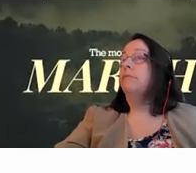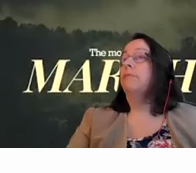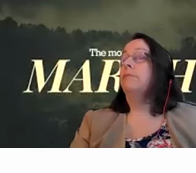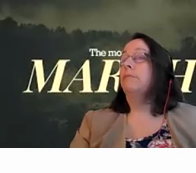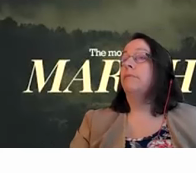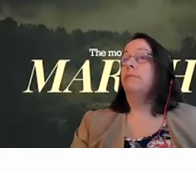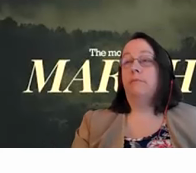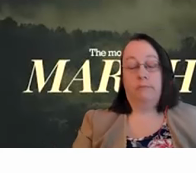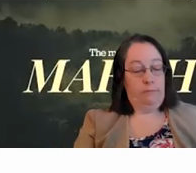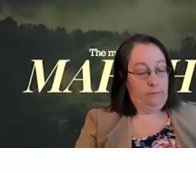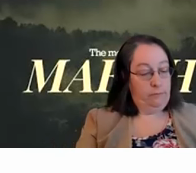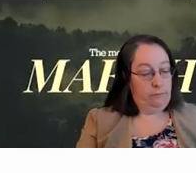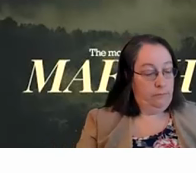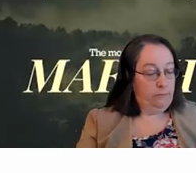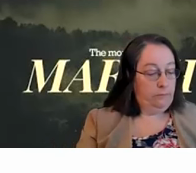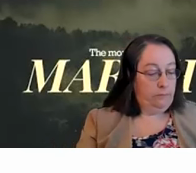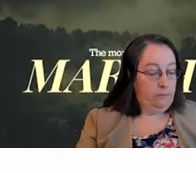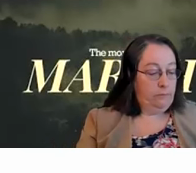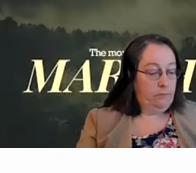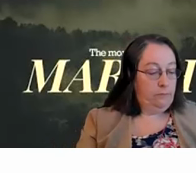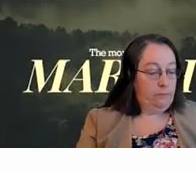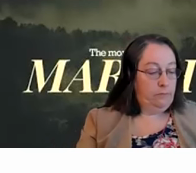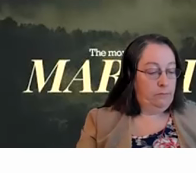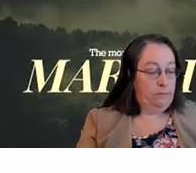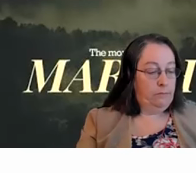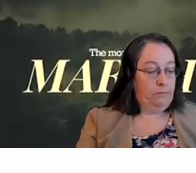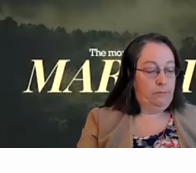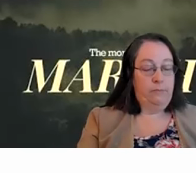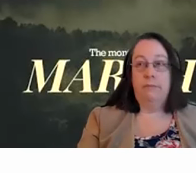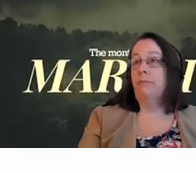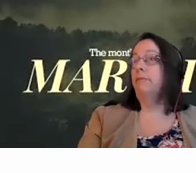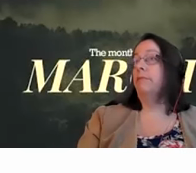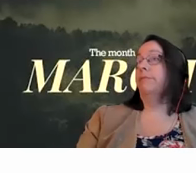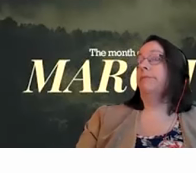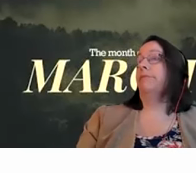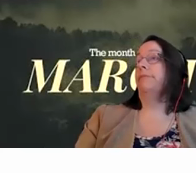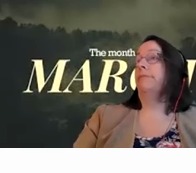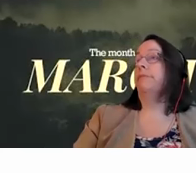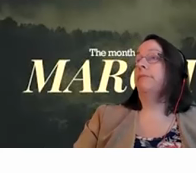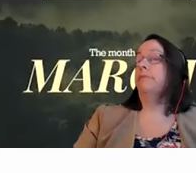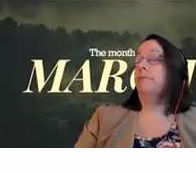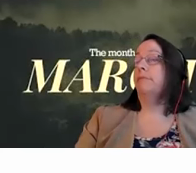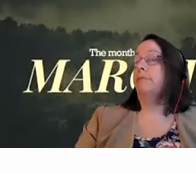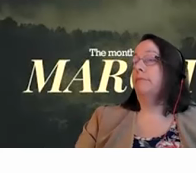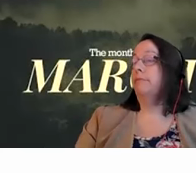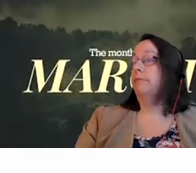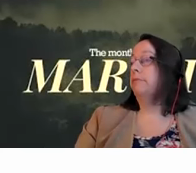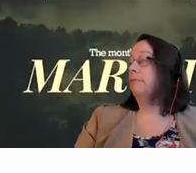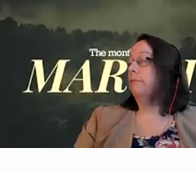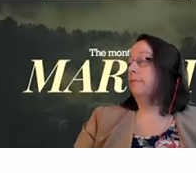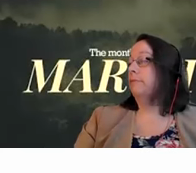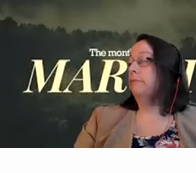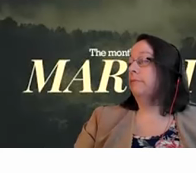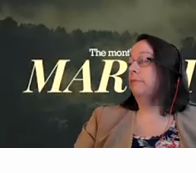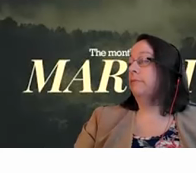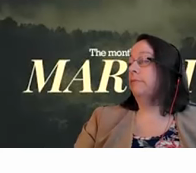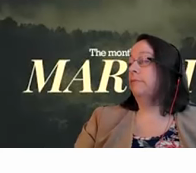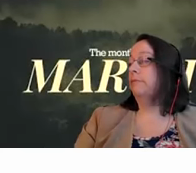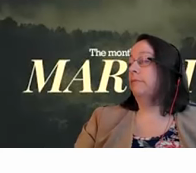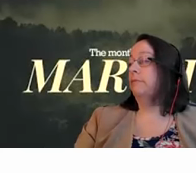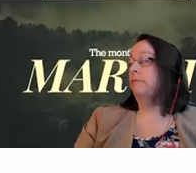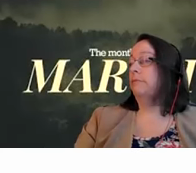This is just a visual. So it's we're looking at a tree and its roots. The adverse childhood experiences are laid